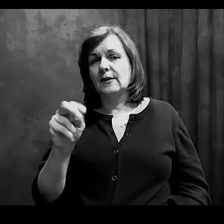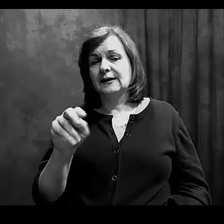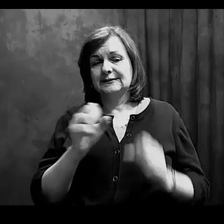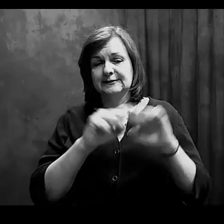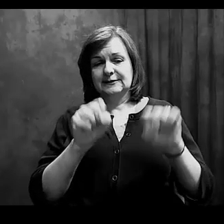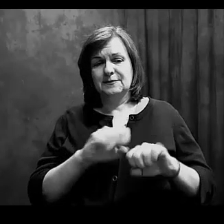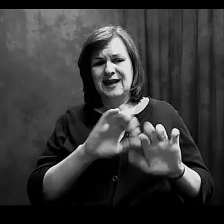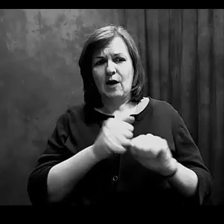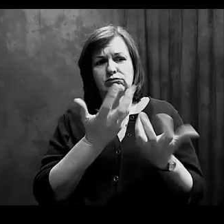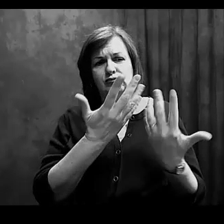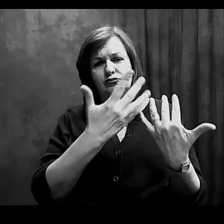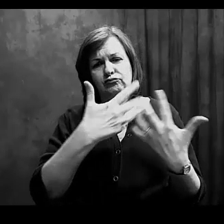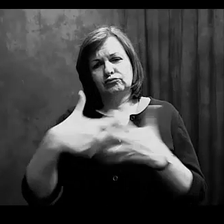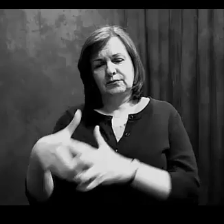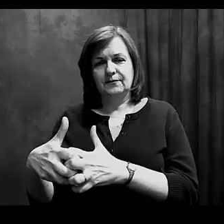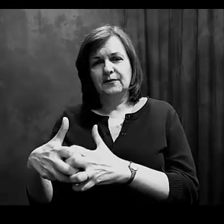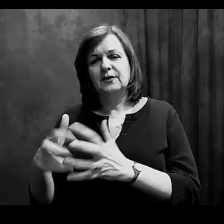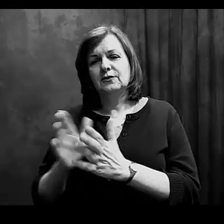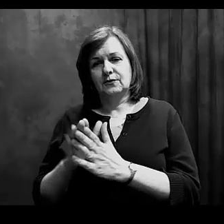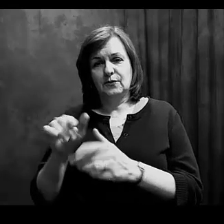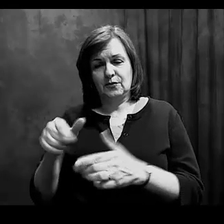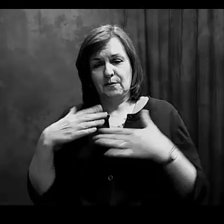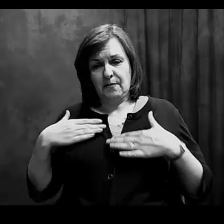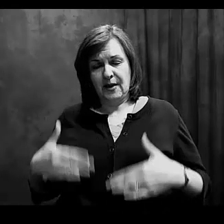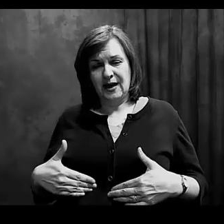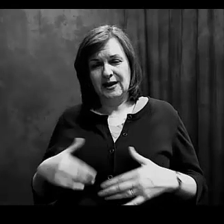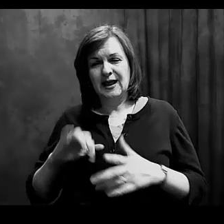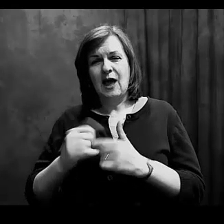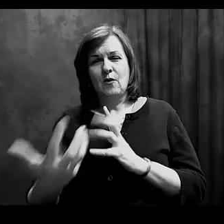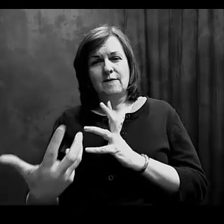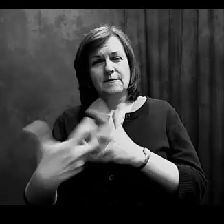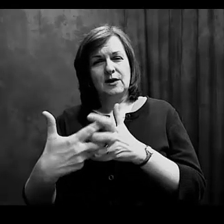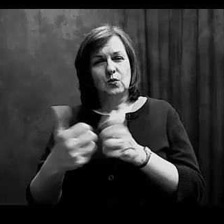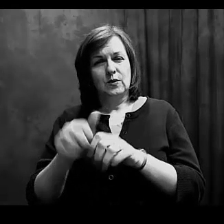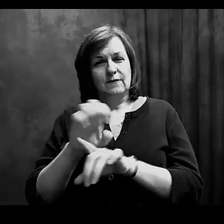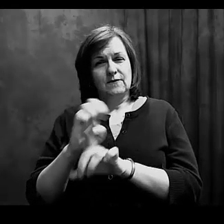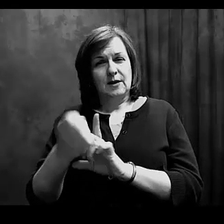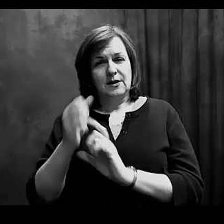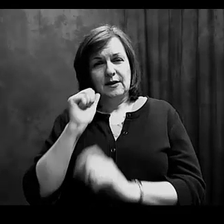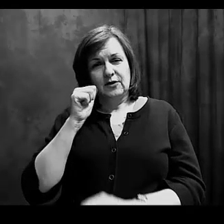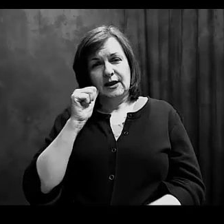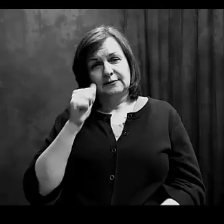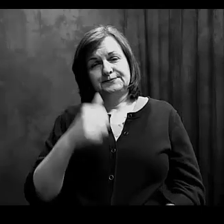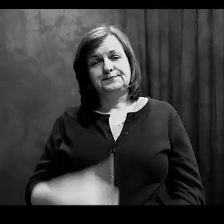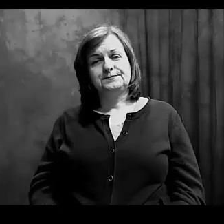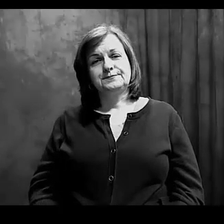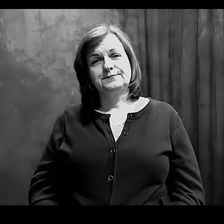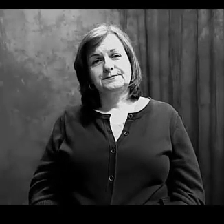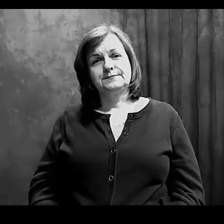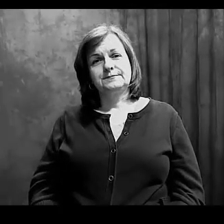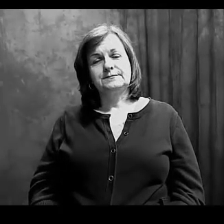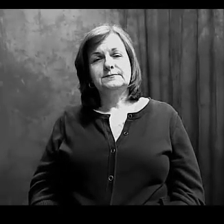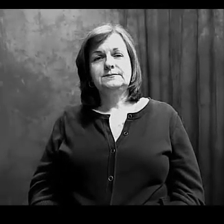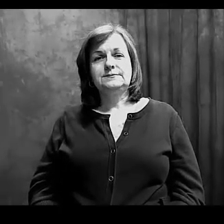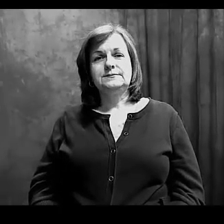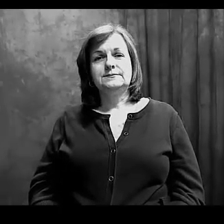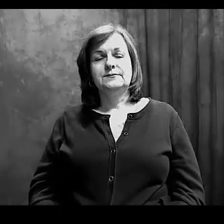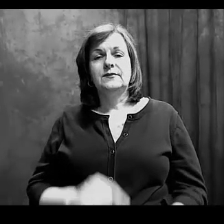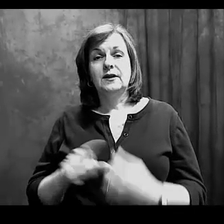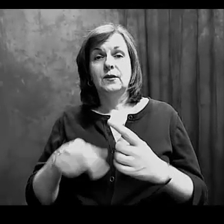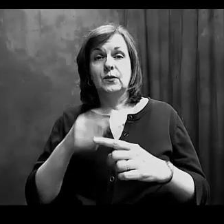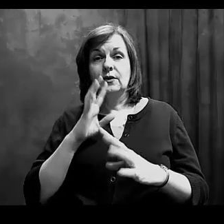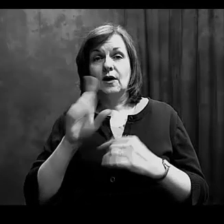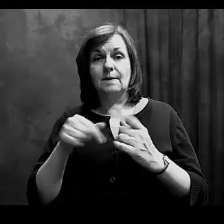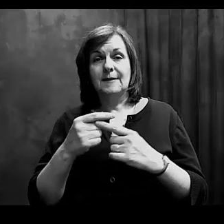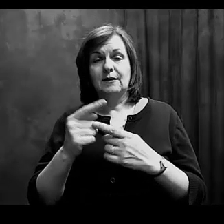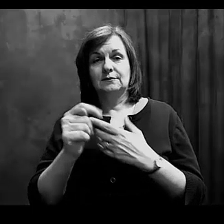are directly impacted by that environment and what they're trying to deal with on a daily basis? So remember, when